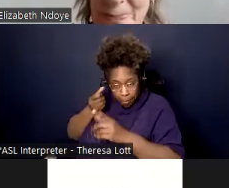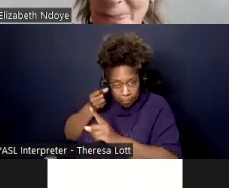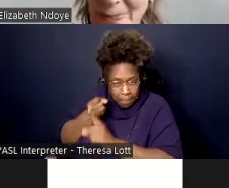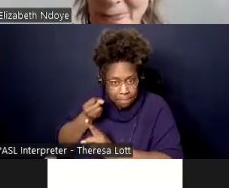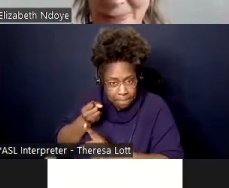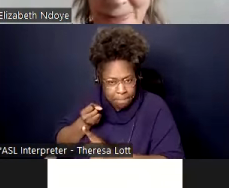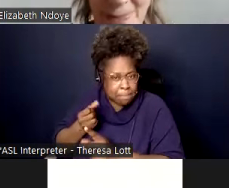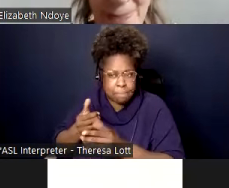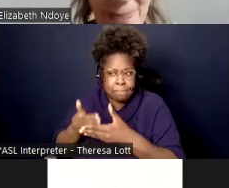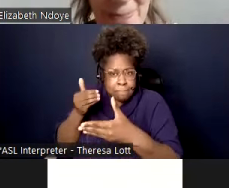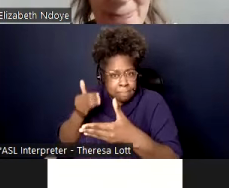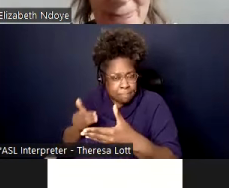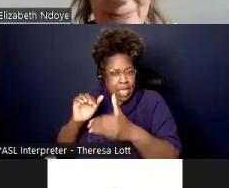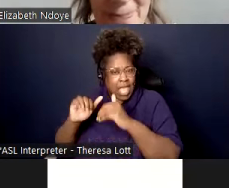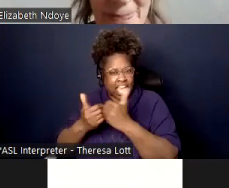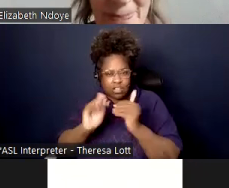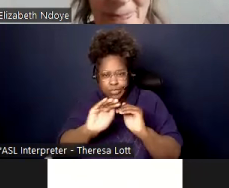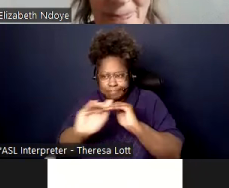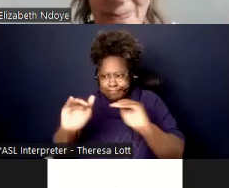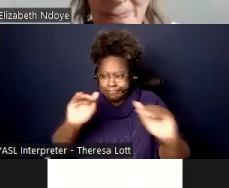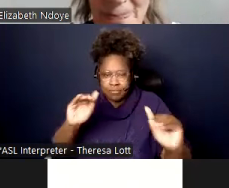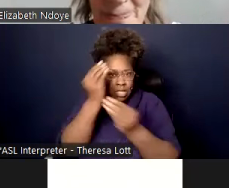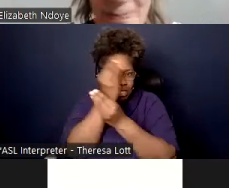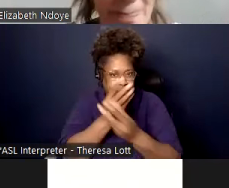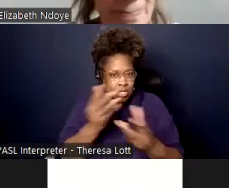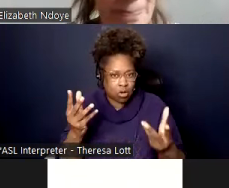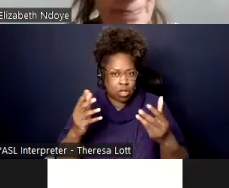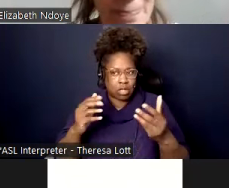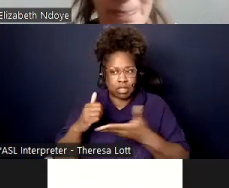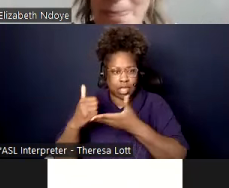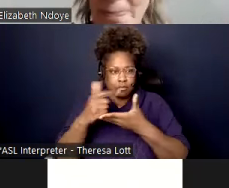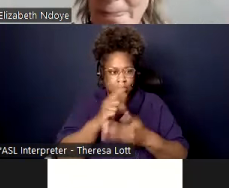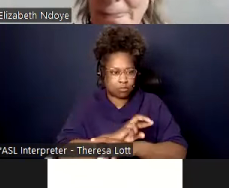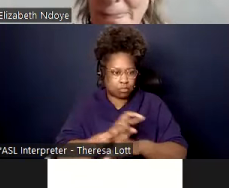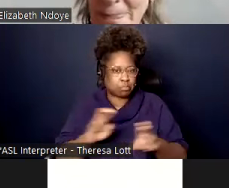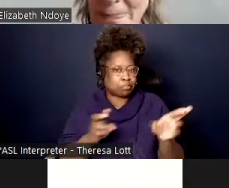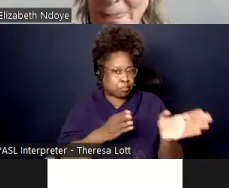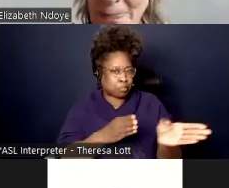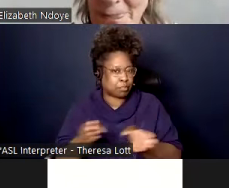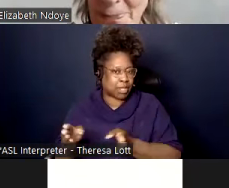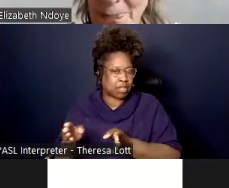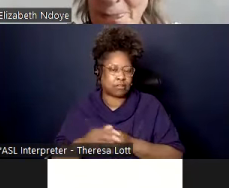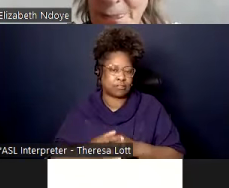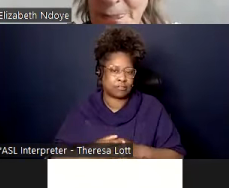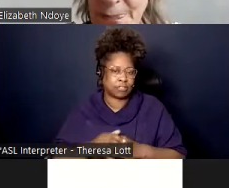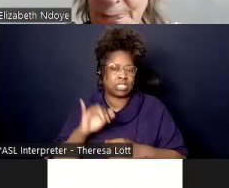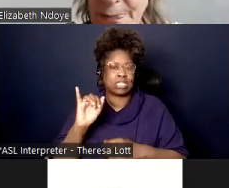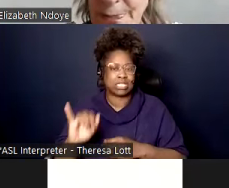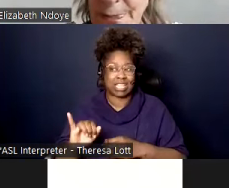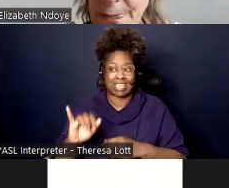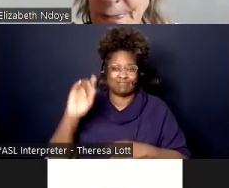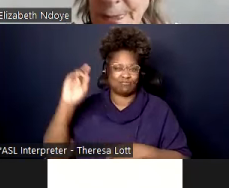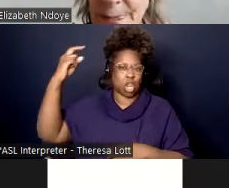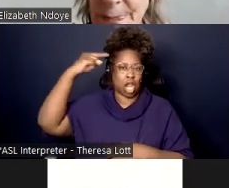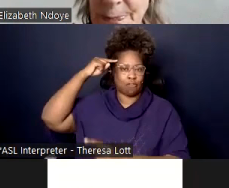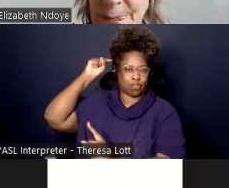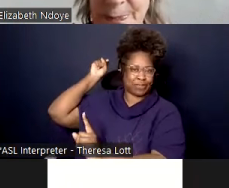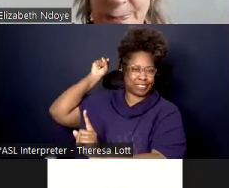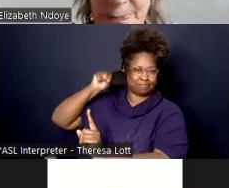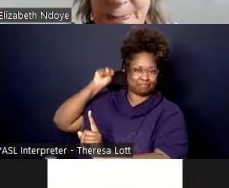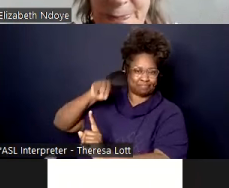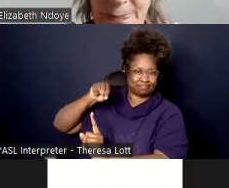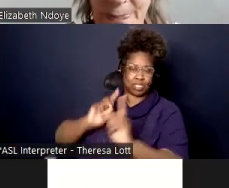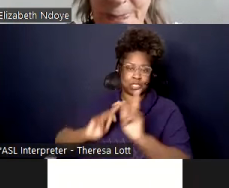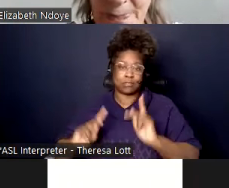what are the safe routes out, and sort of preparing for all of that. That's again, a function of government, not necessarily something that